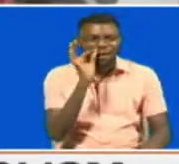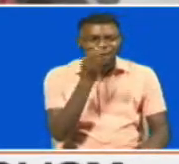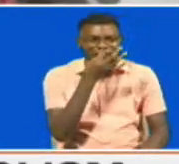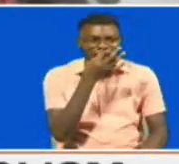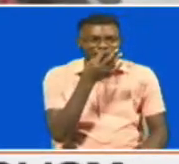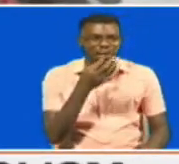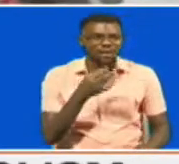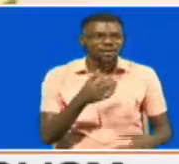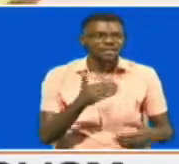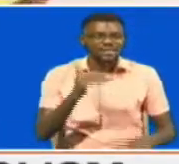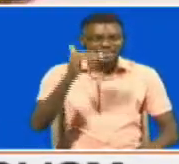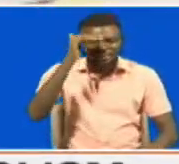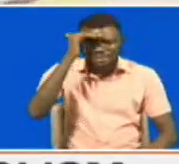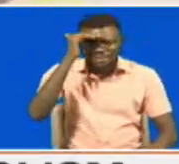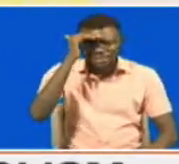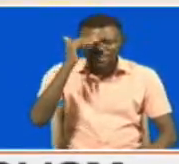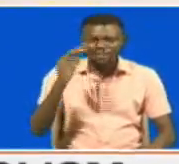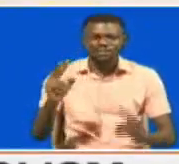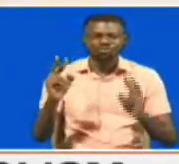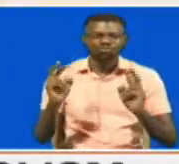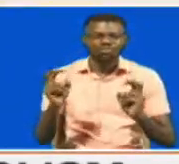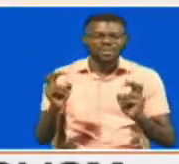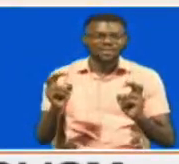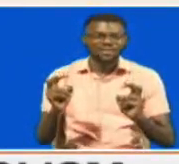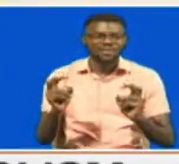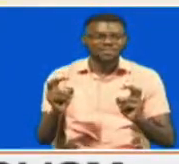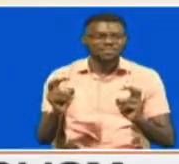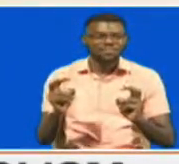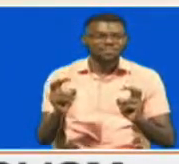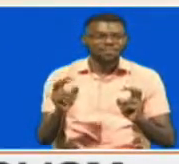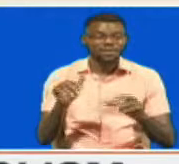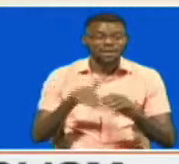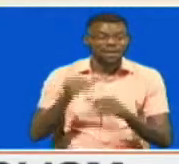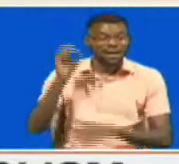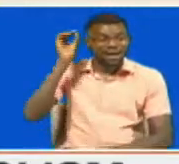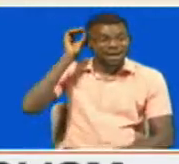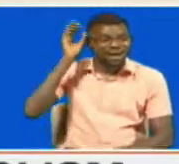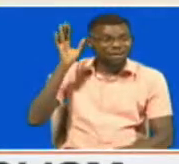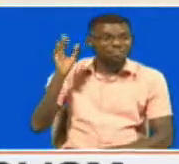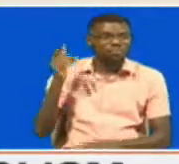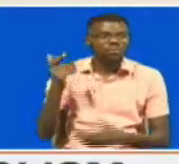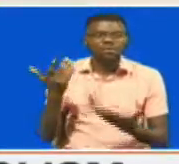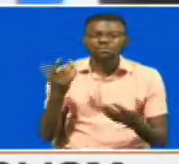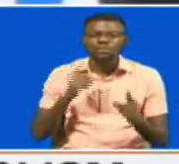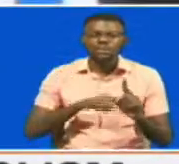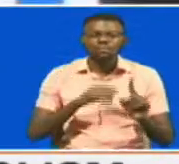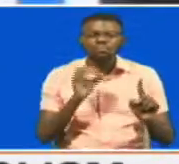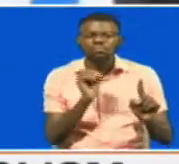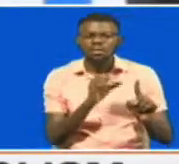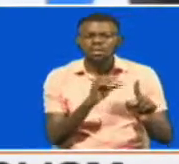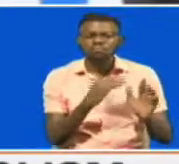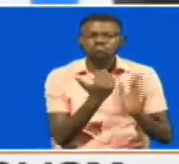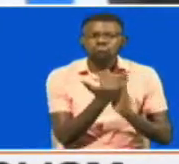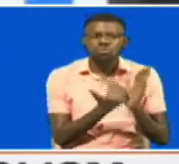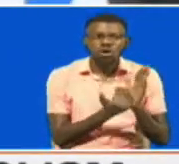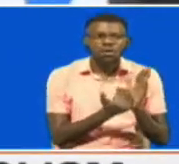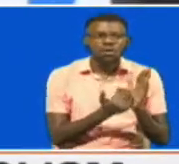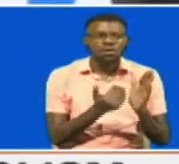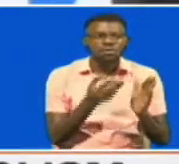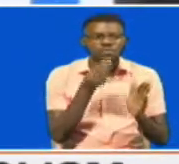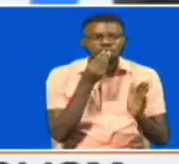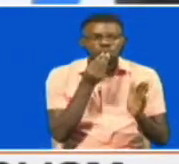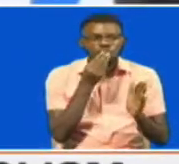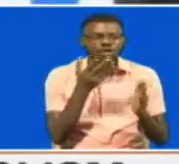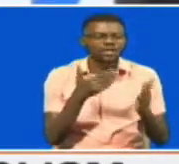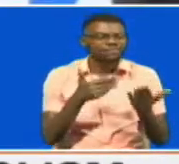with alcoholism the main agenda. Speaking in Kiambu during the Githunguri constituency mentorship dinner and the launch of Food for